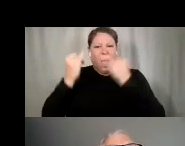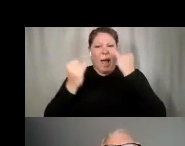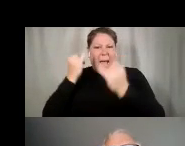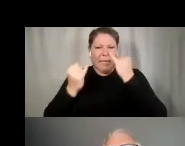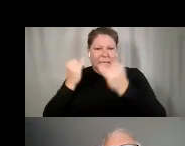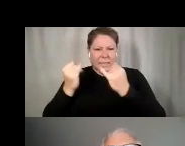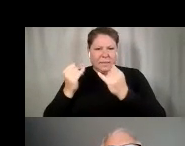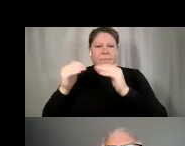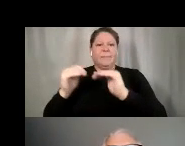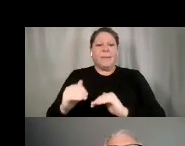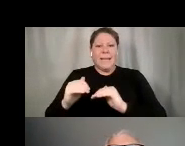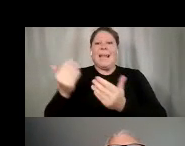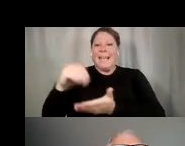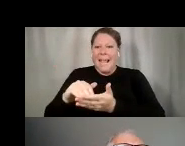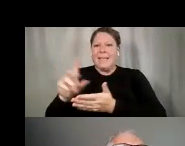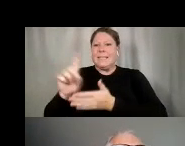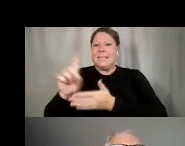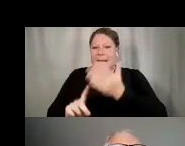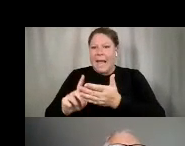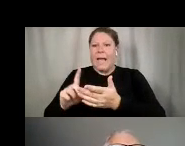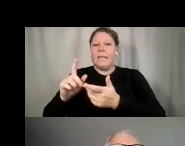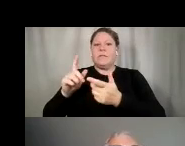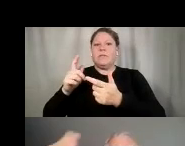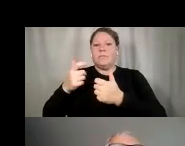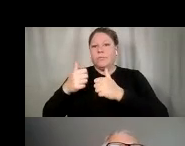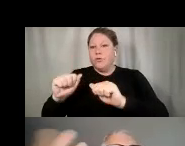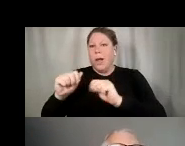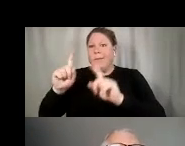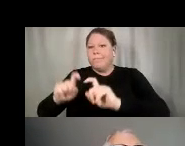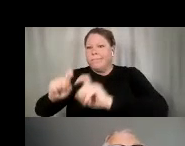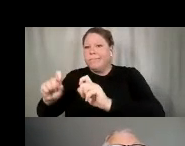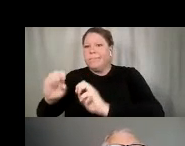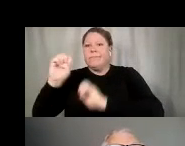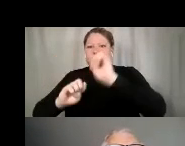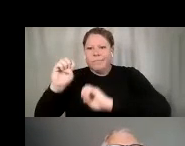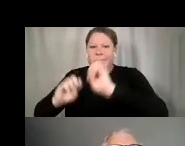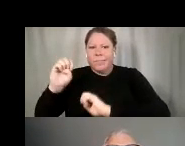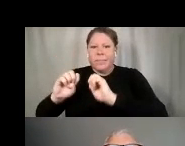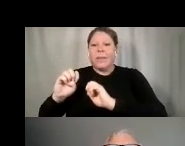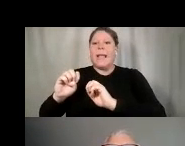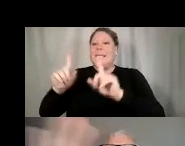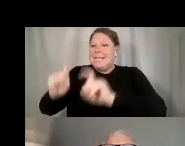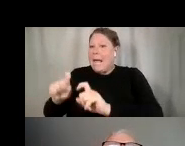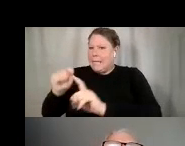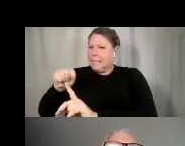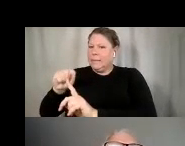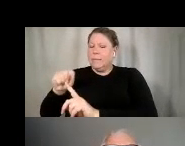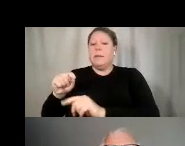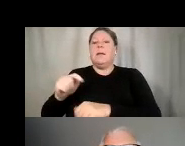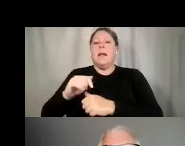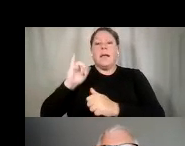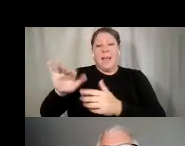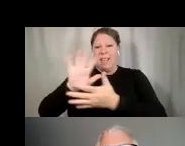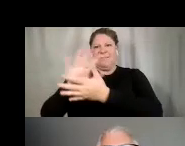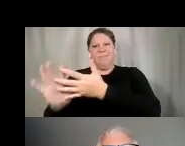out, see if they work, design and build a prototype, and have some testing to see if it works. These are all part of